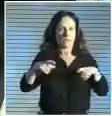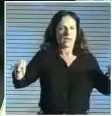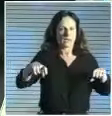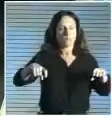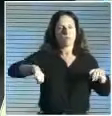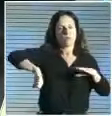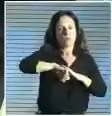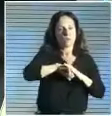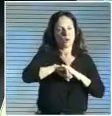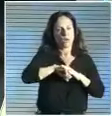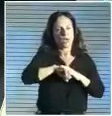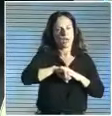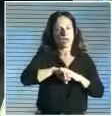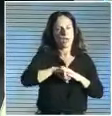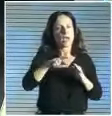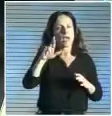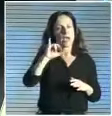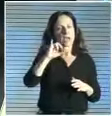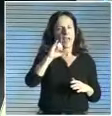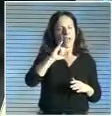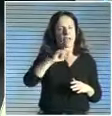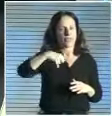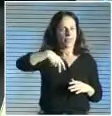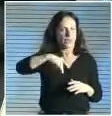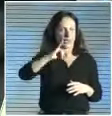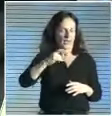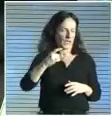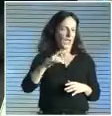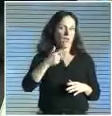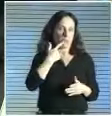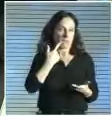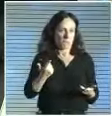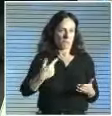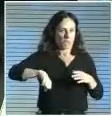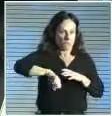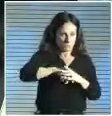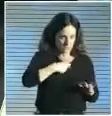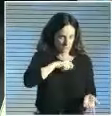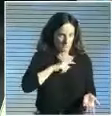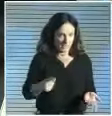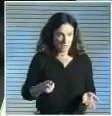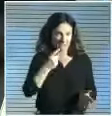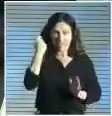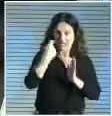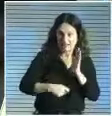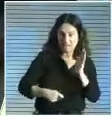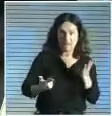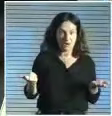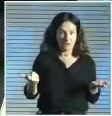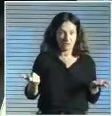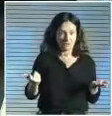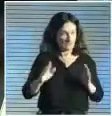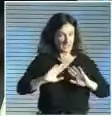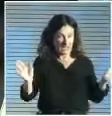he said, sanctions is not enough. You need to educate to the public. You have to explain where